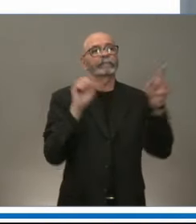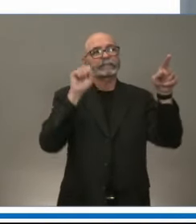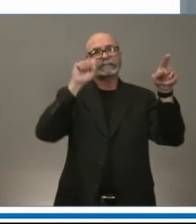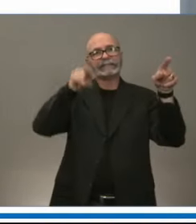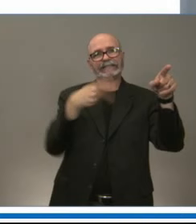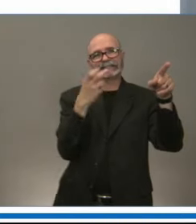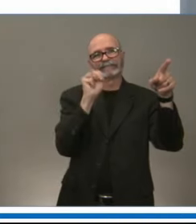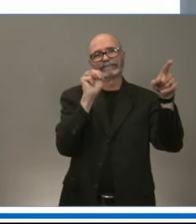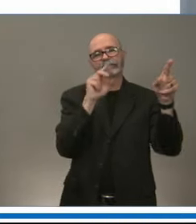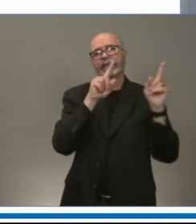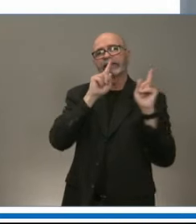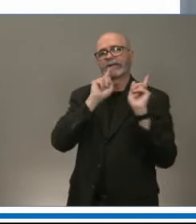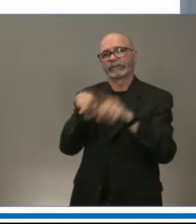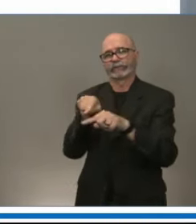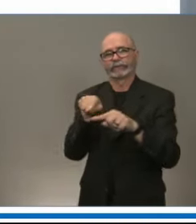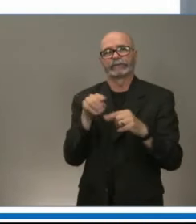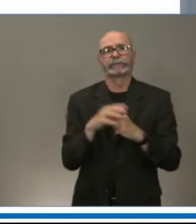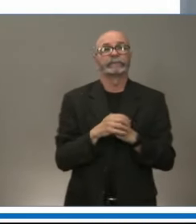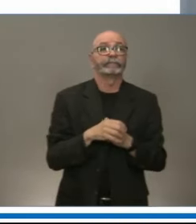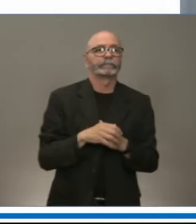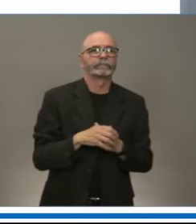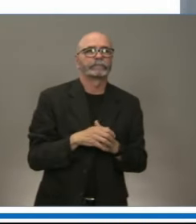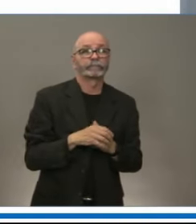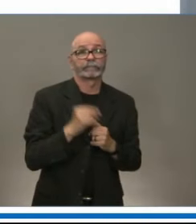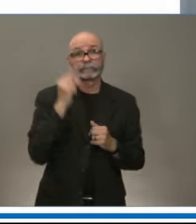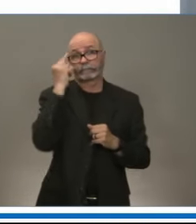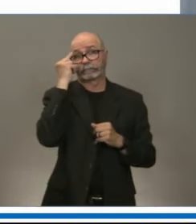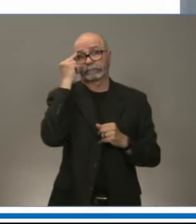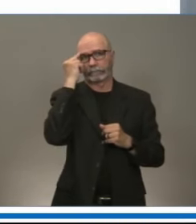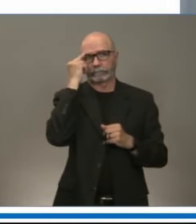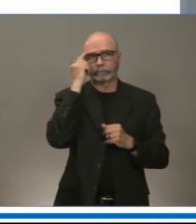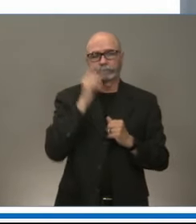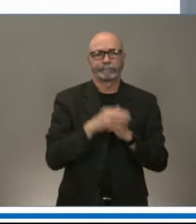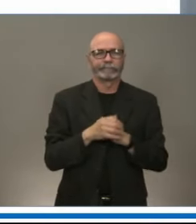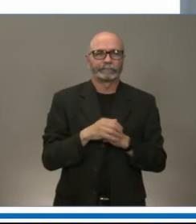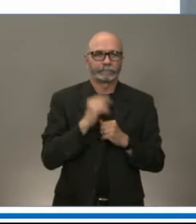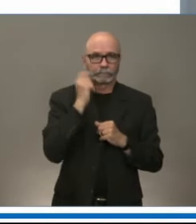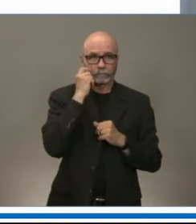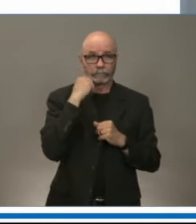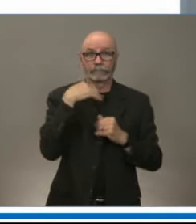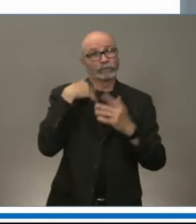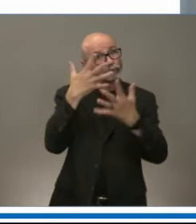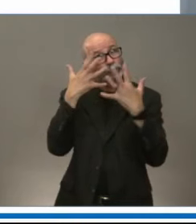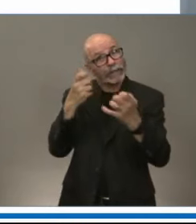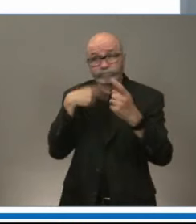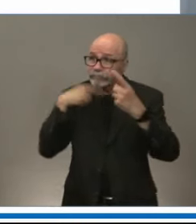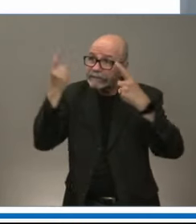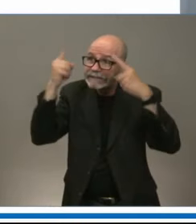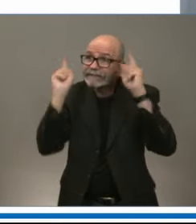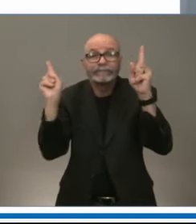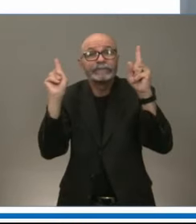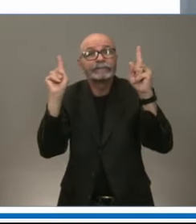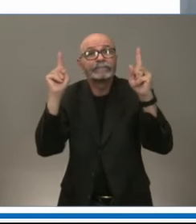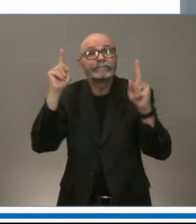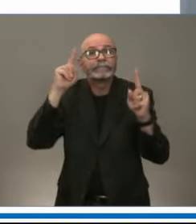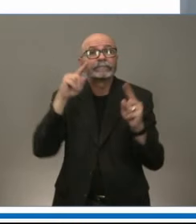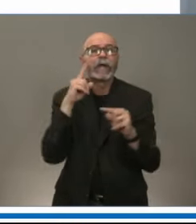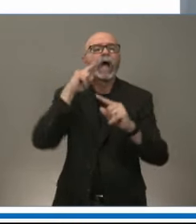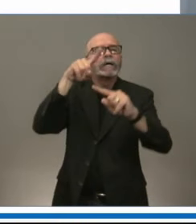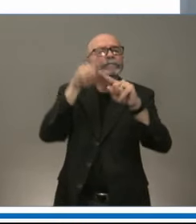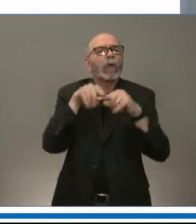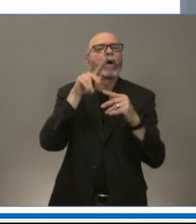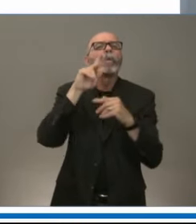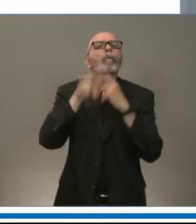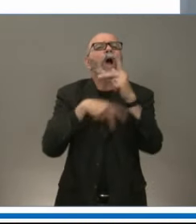success of all of this will be determined by how hard we work at following the public